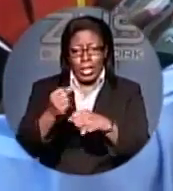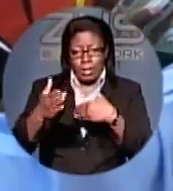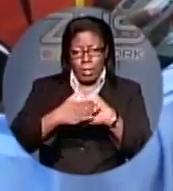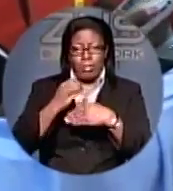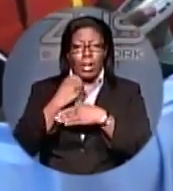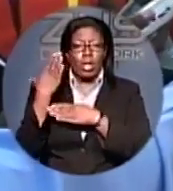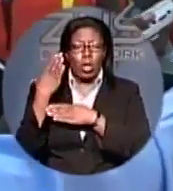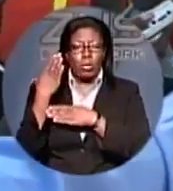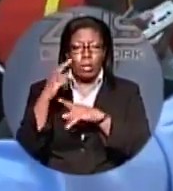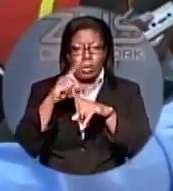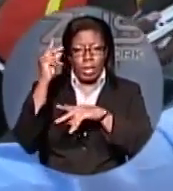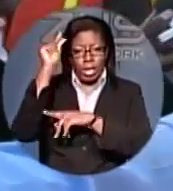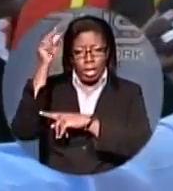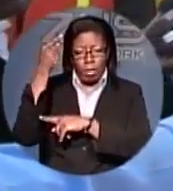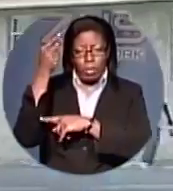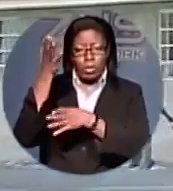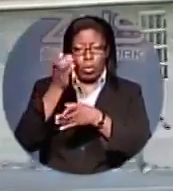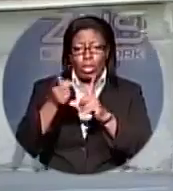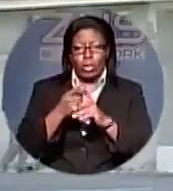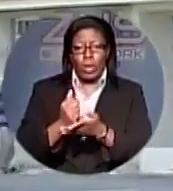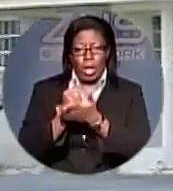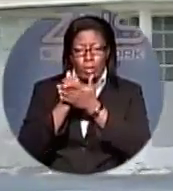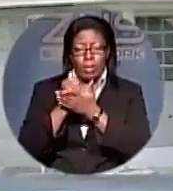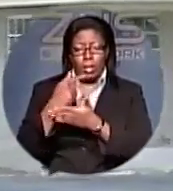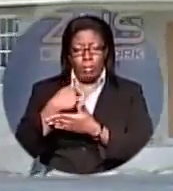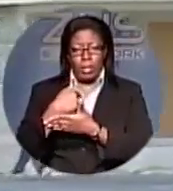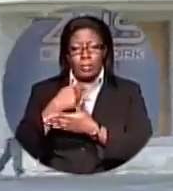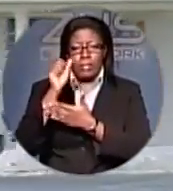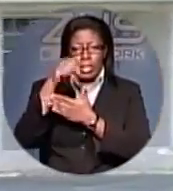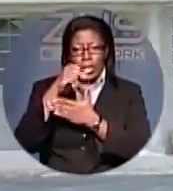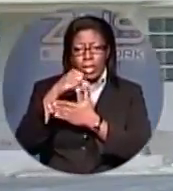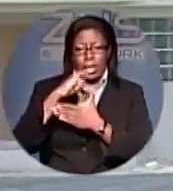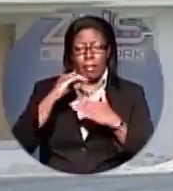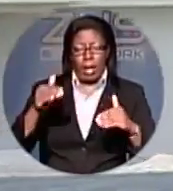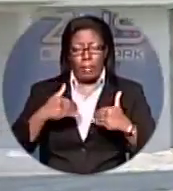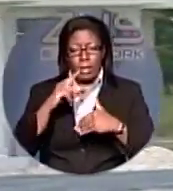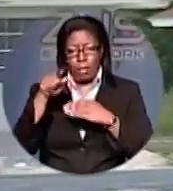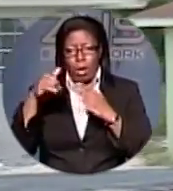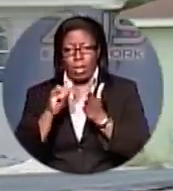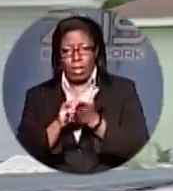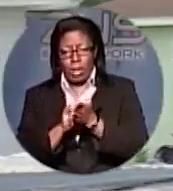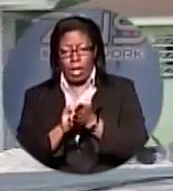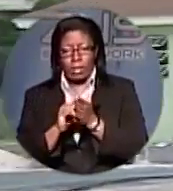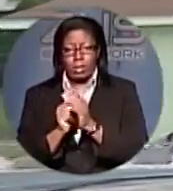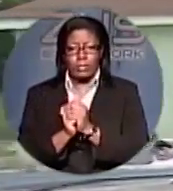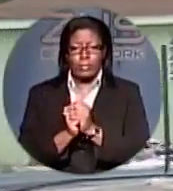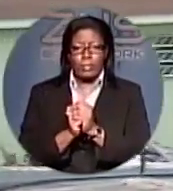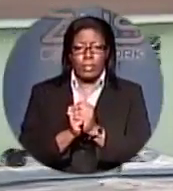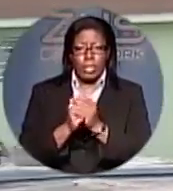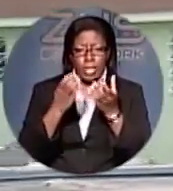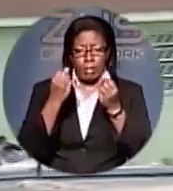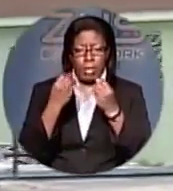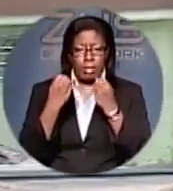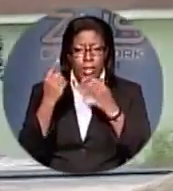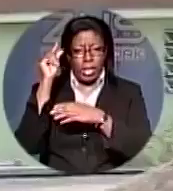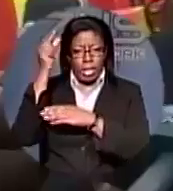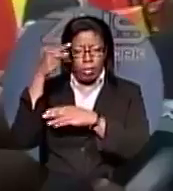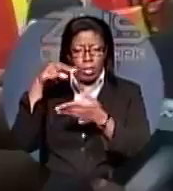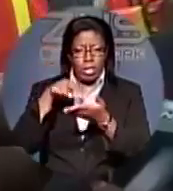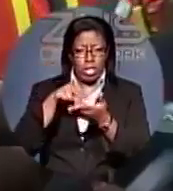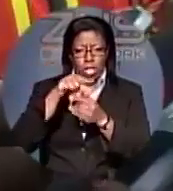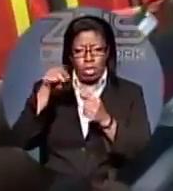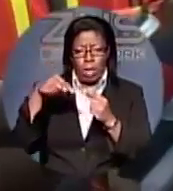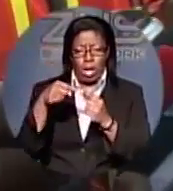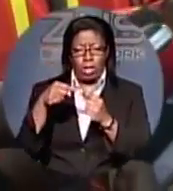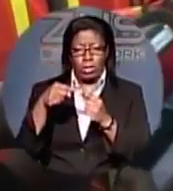help me, I might be very happy about that. And for critics who say the government stood around and did nothing while many lost their homes?